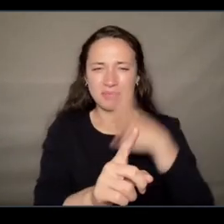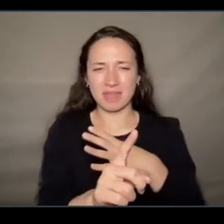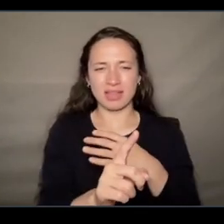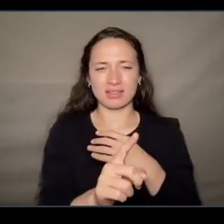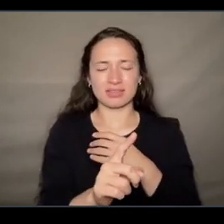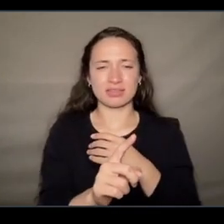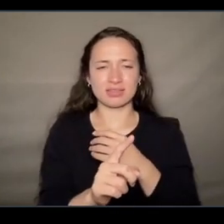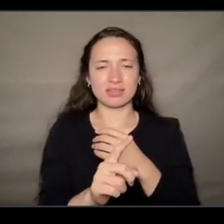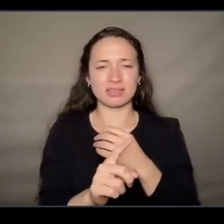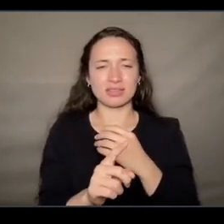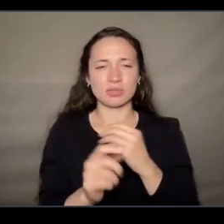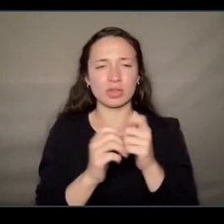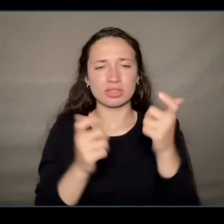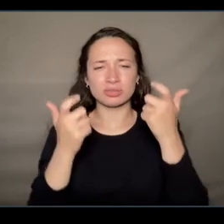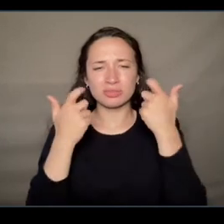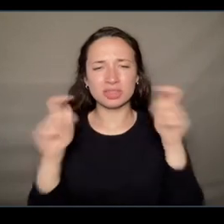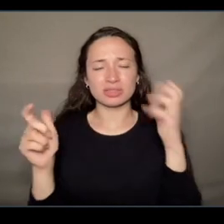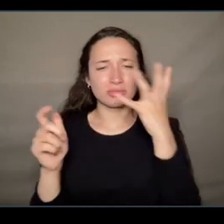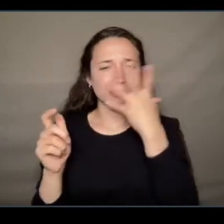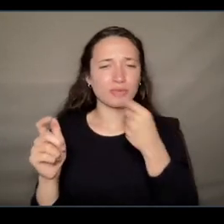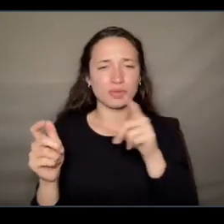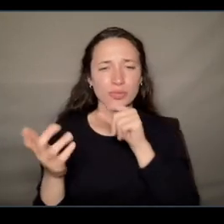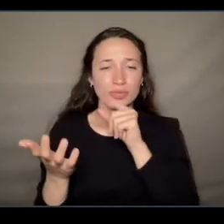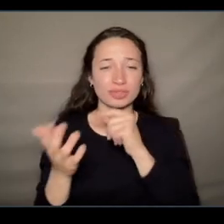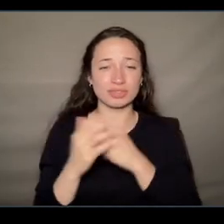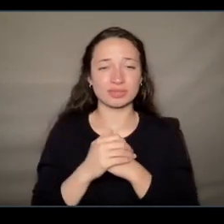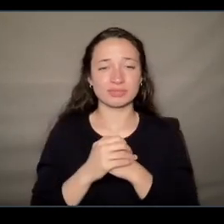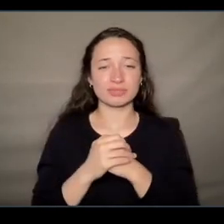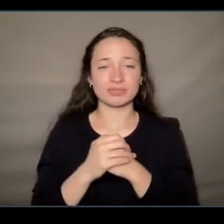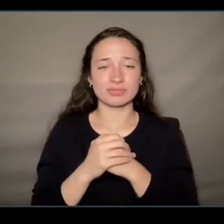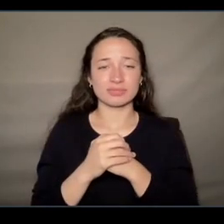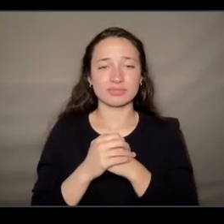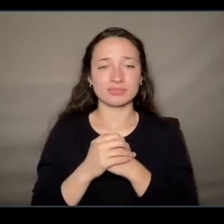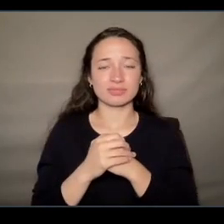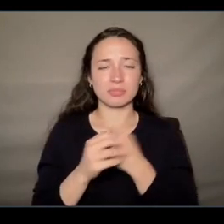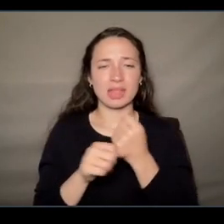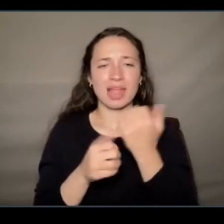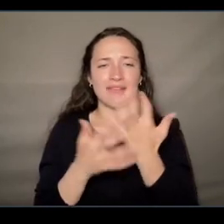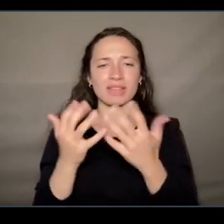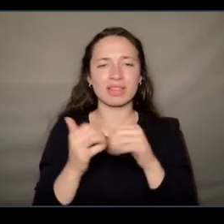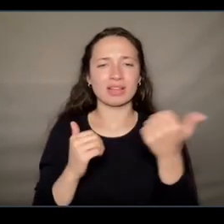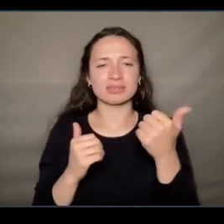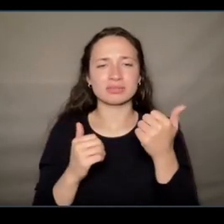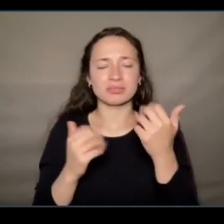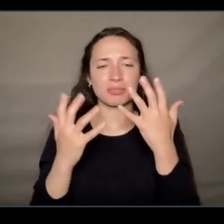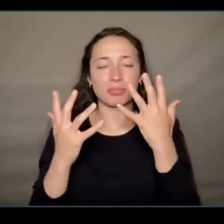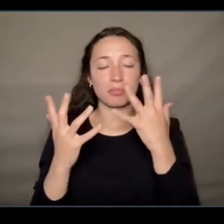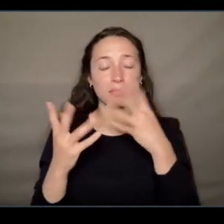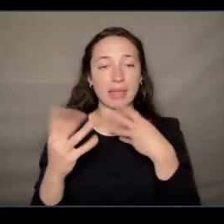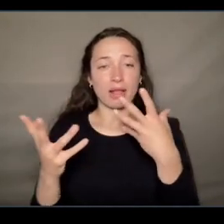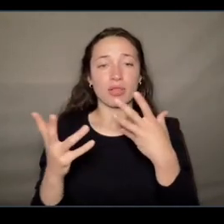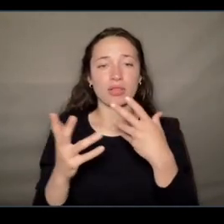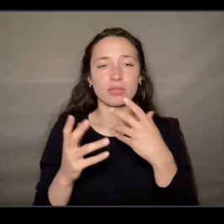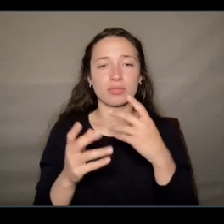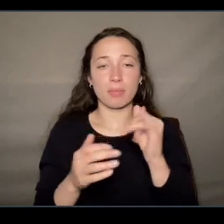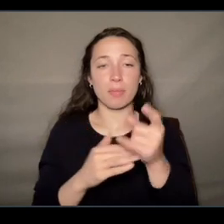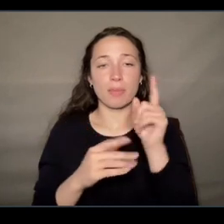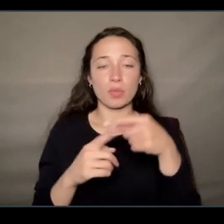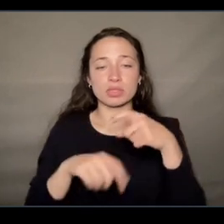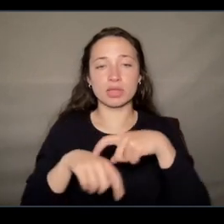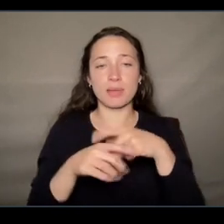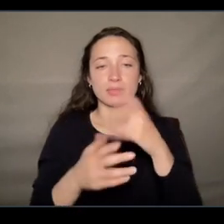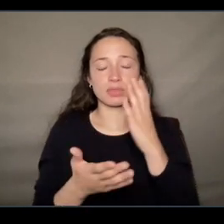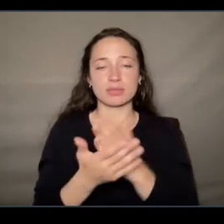man with those tremendous, beautiful birds made everything else pale. That moment when